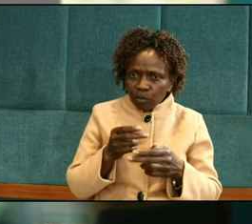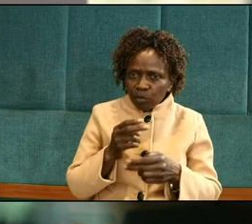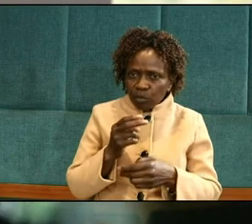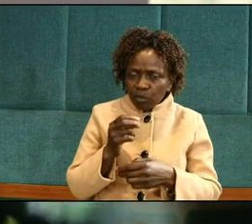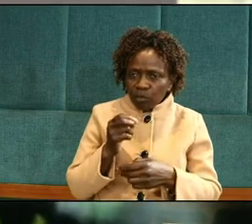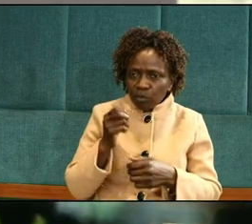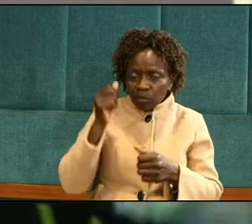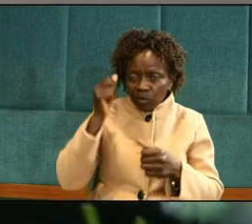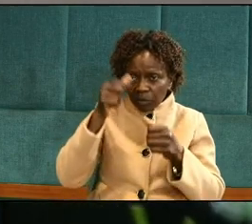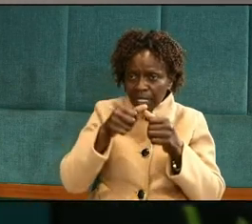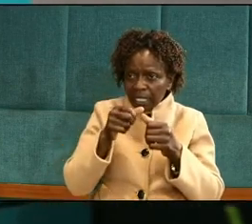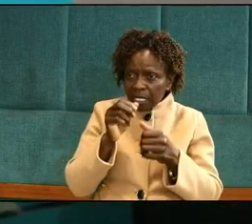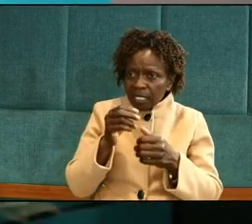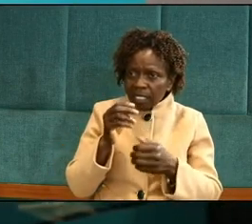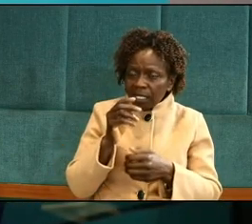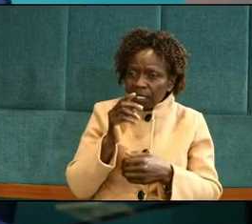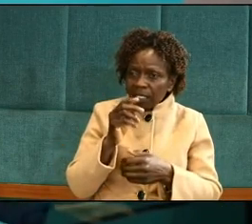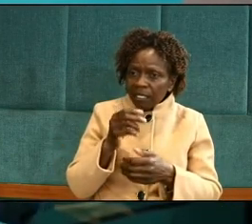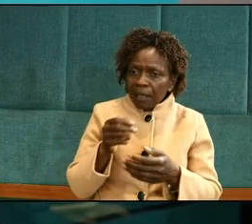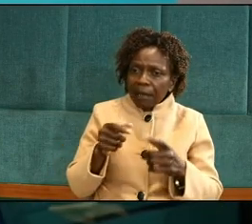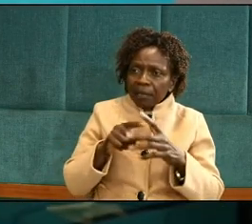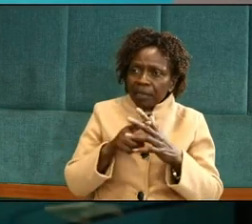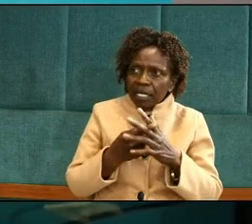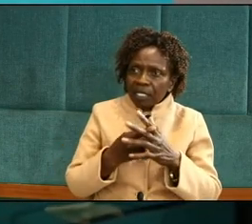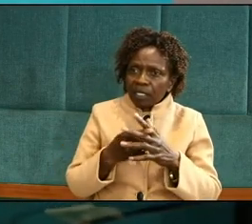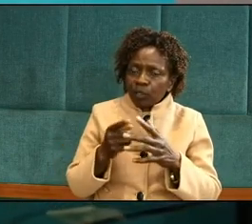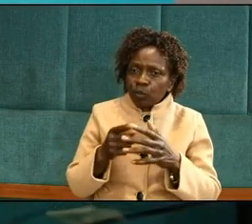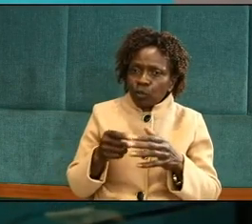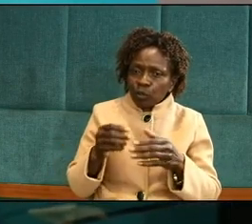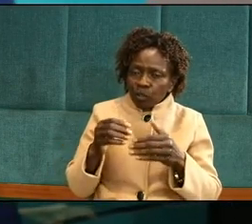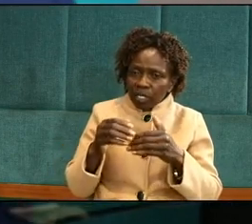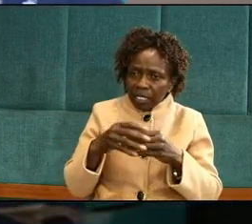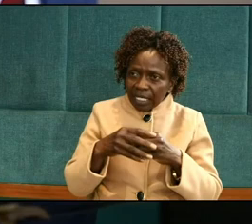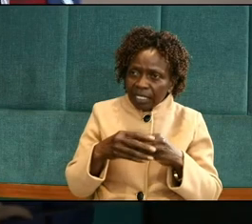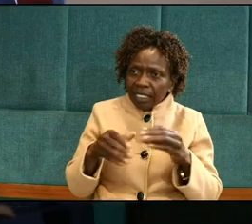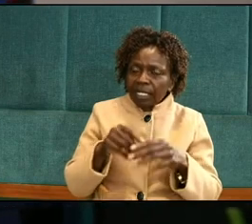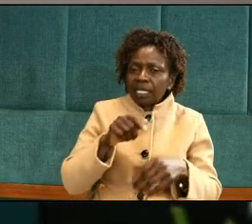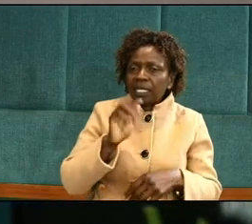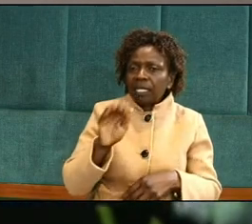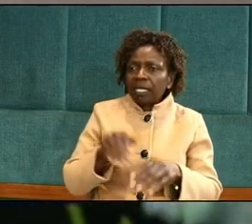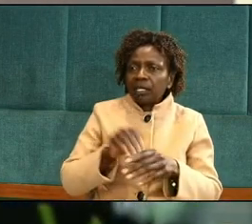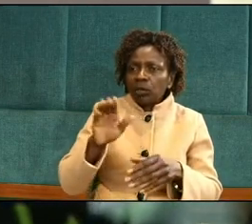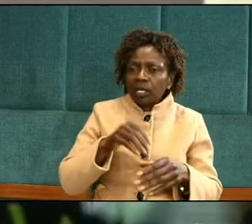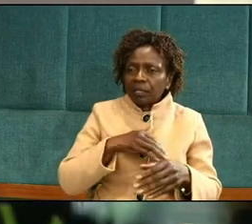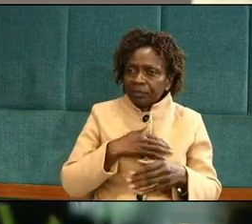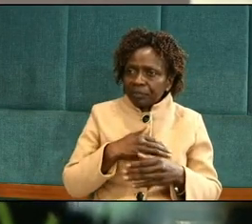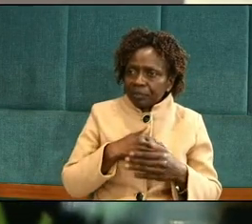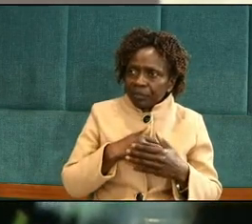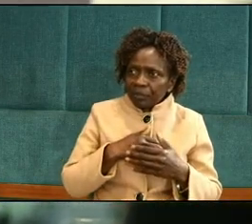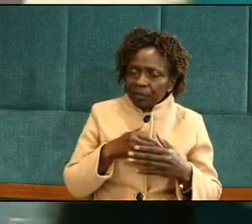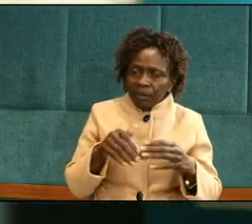of transparency begins to breed tension in the home. And you begin to suspect each